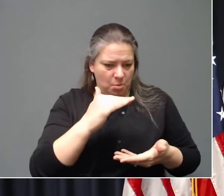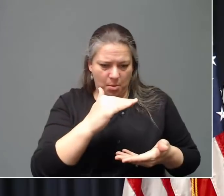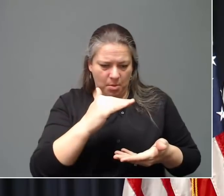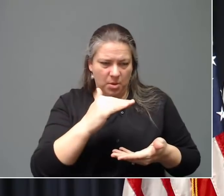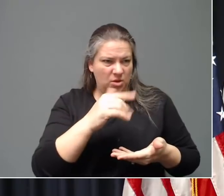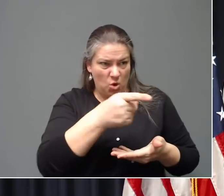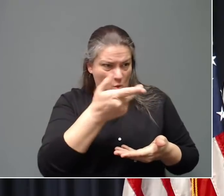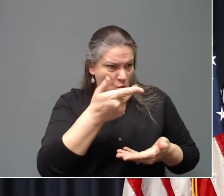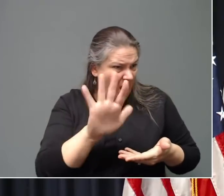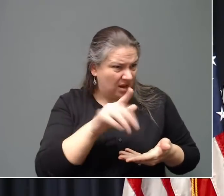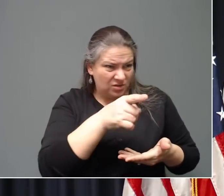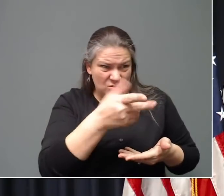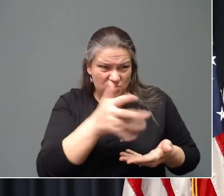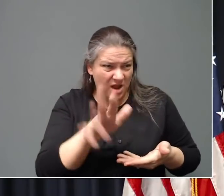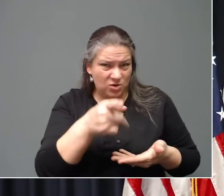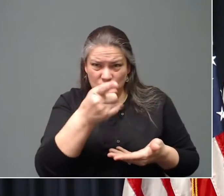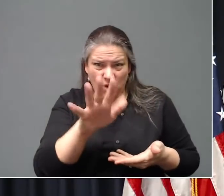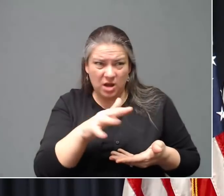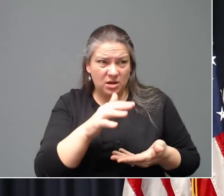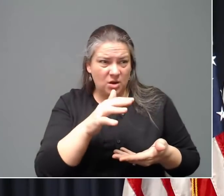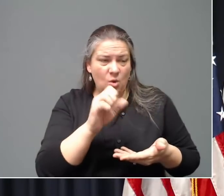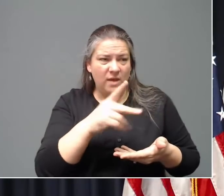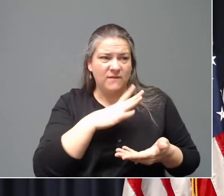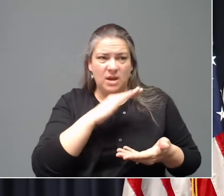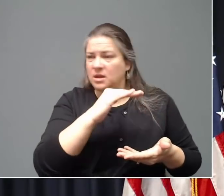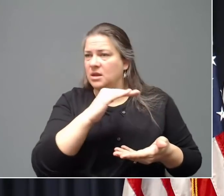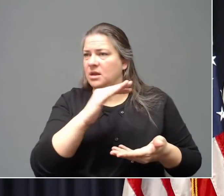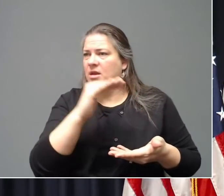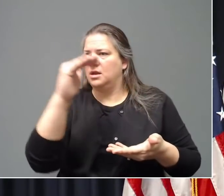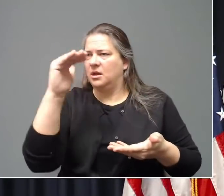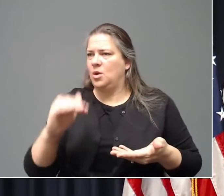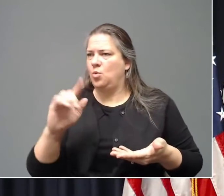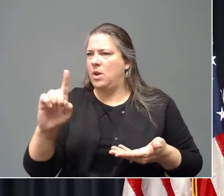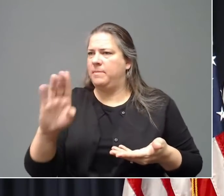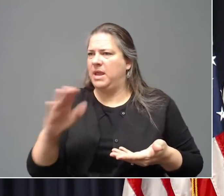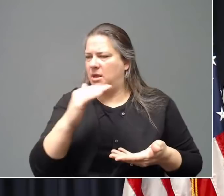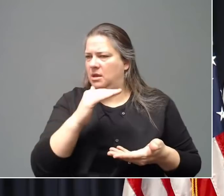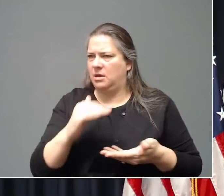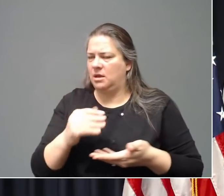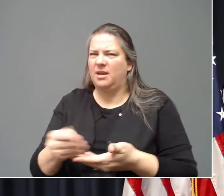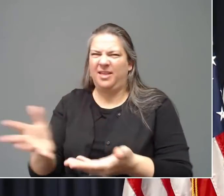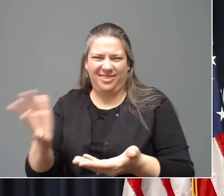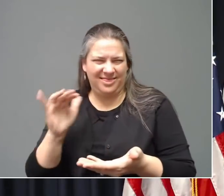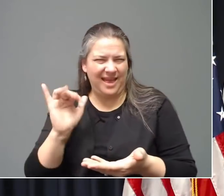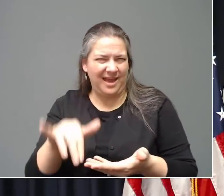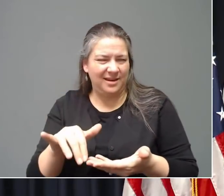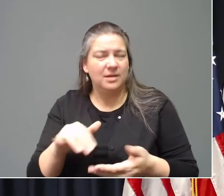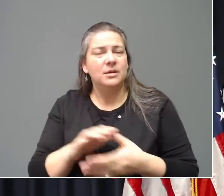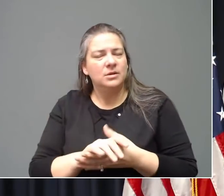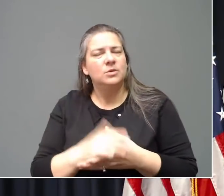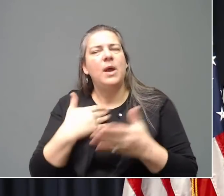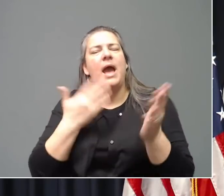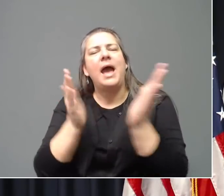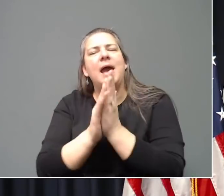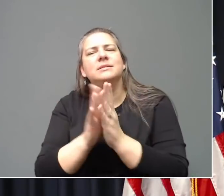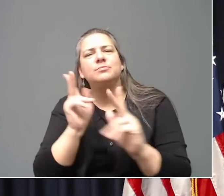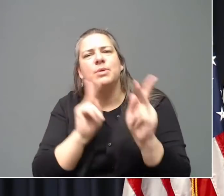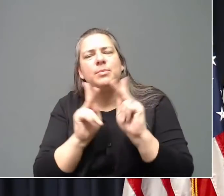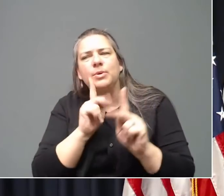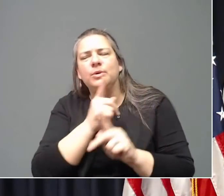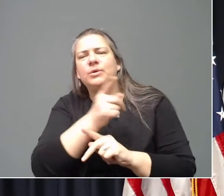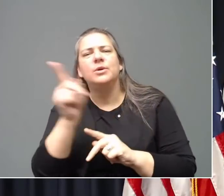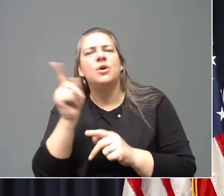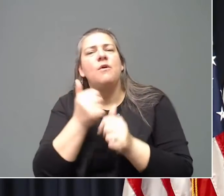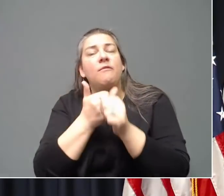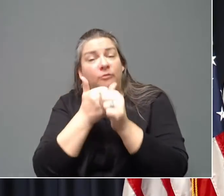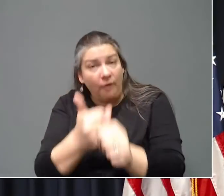are in 1A. So we're asking folks to follow the priorities,